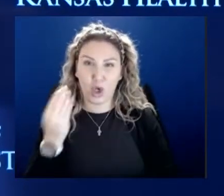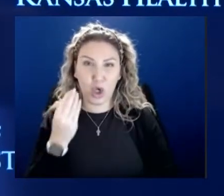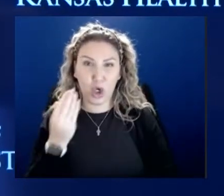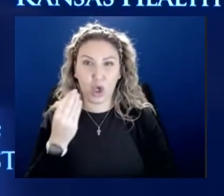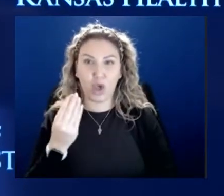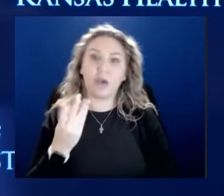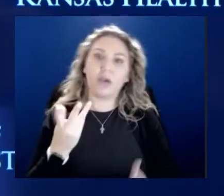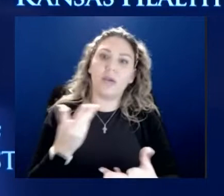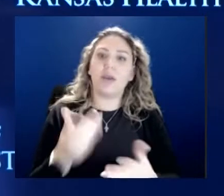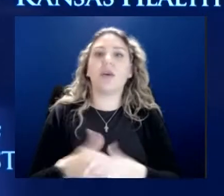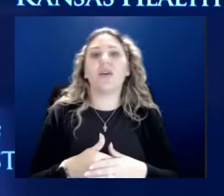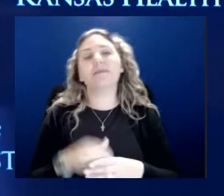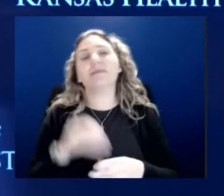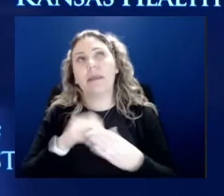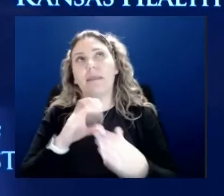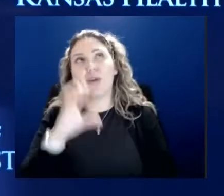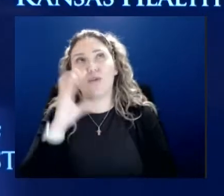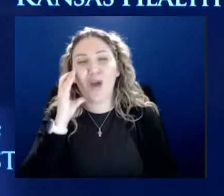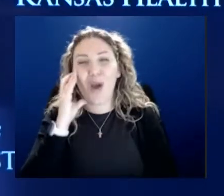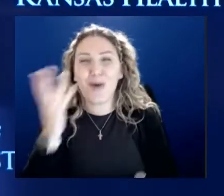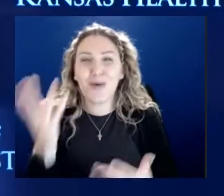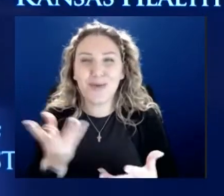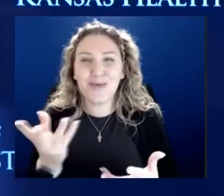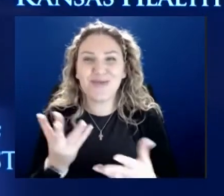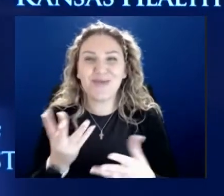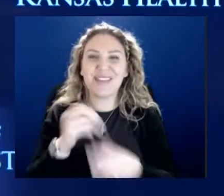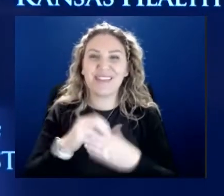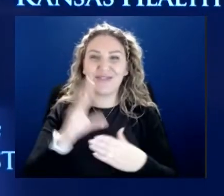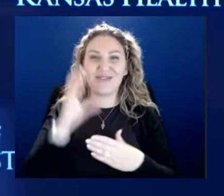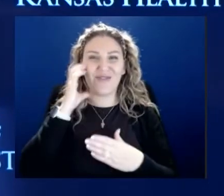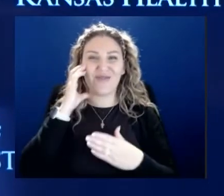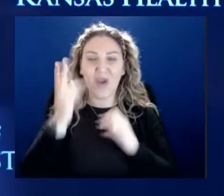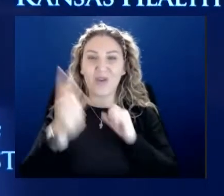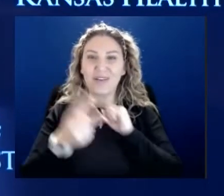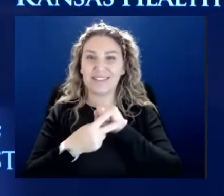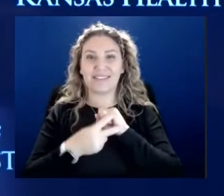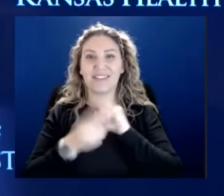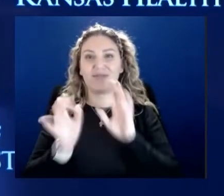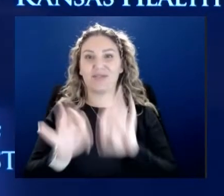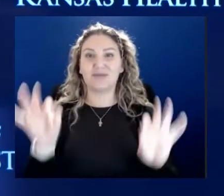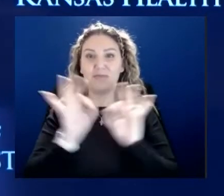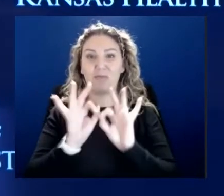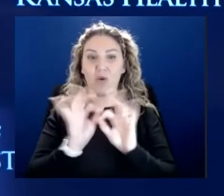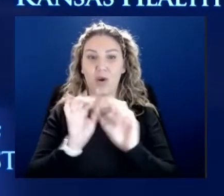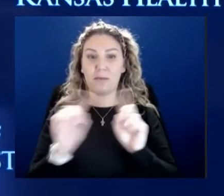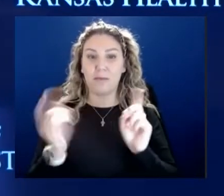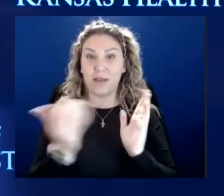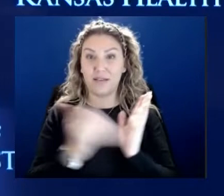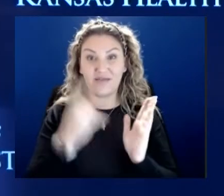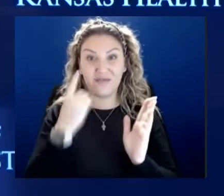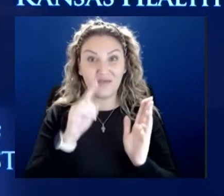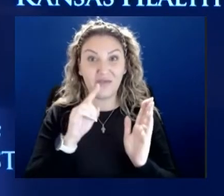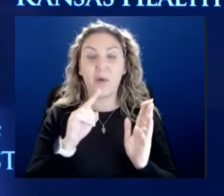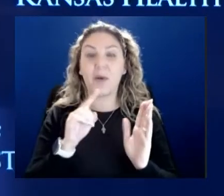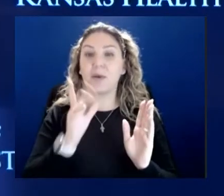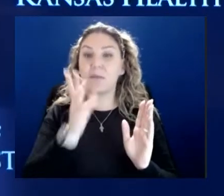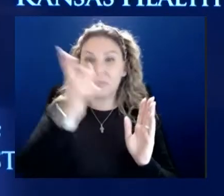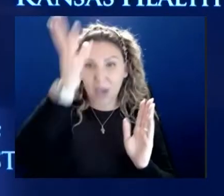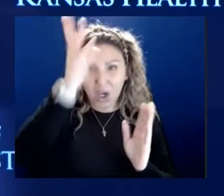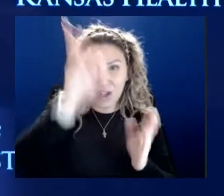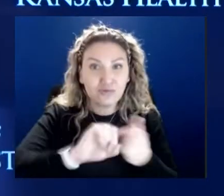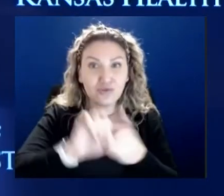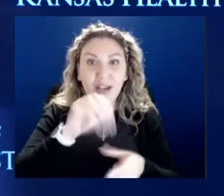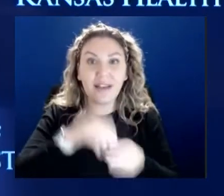that in their phone so they have that information in their phone and saved is important. But then for parents to be able to check in with their kids, and this goes back to when